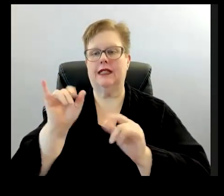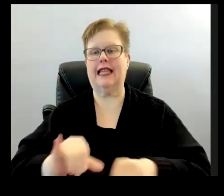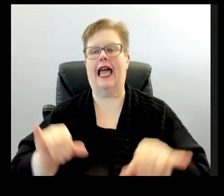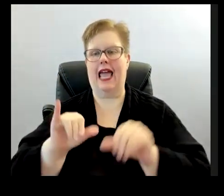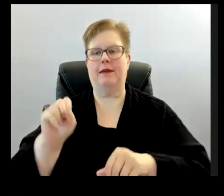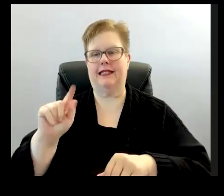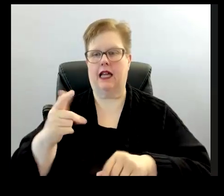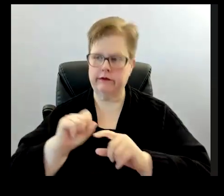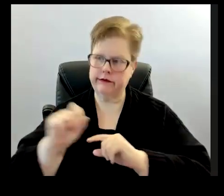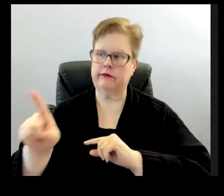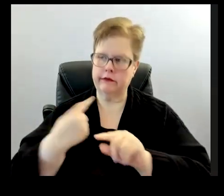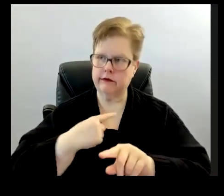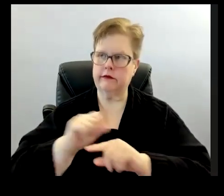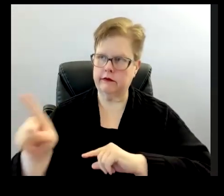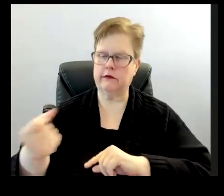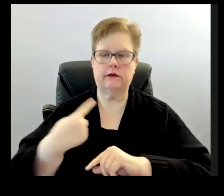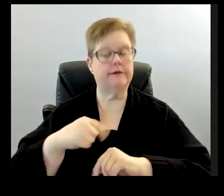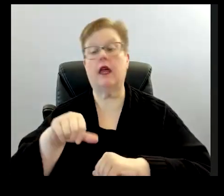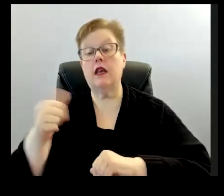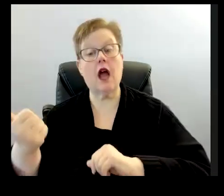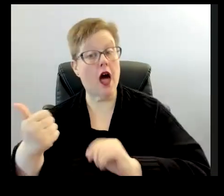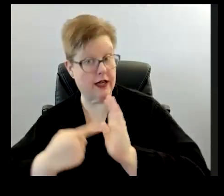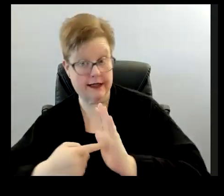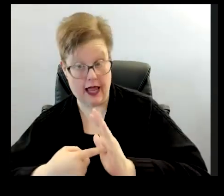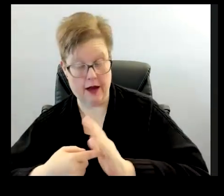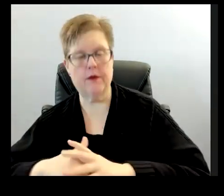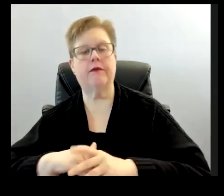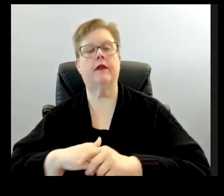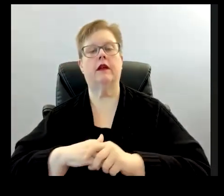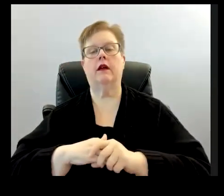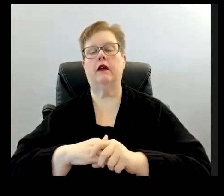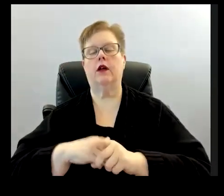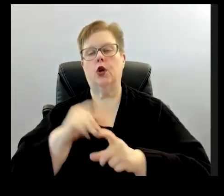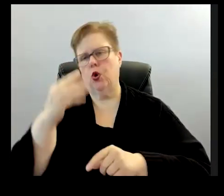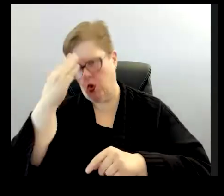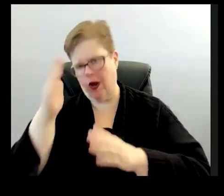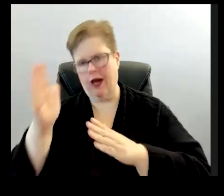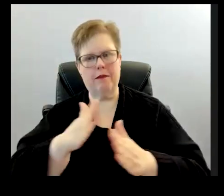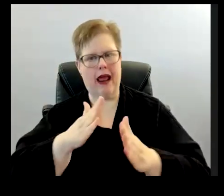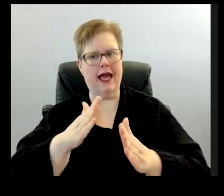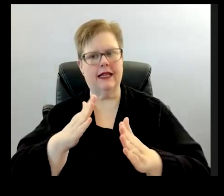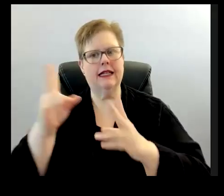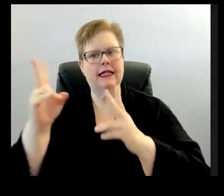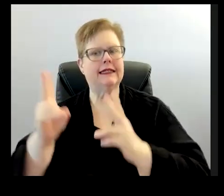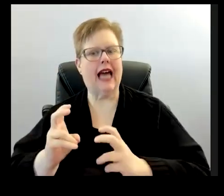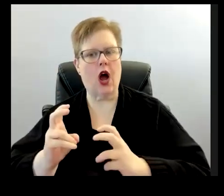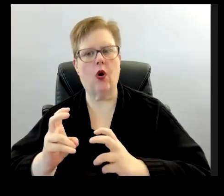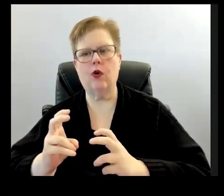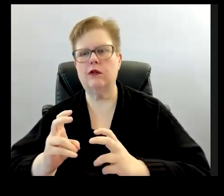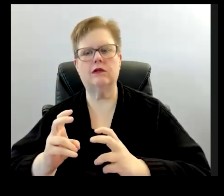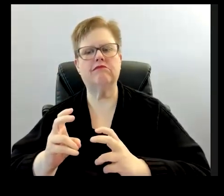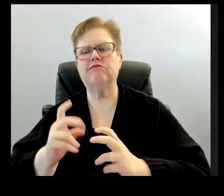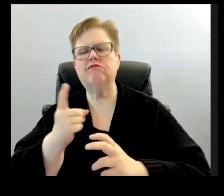stage. Or another example, you know that you are going to need to download a couple